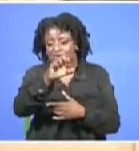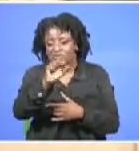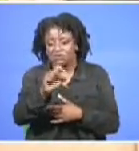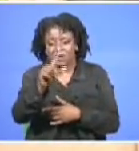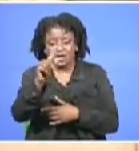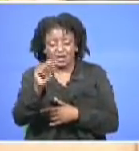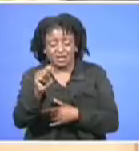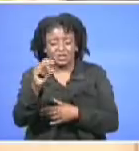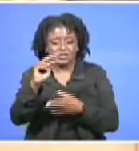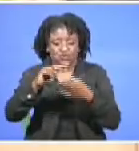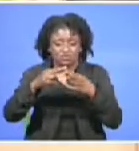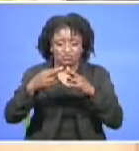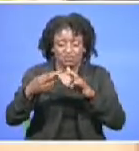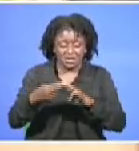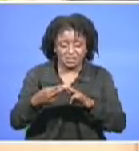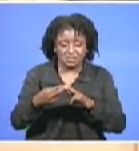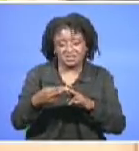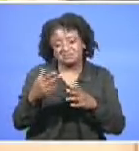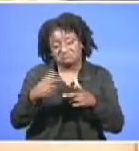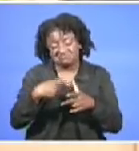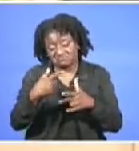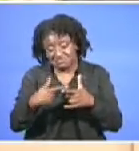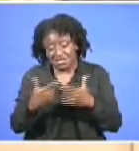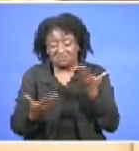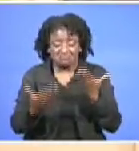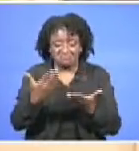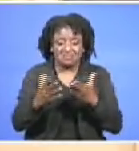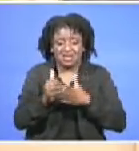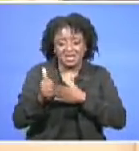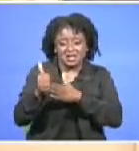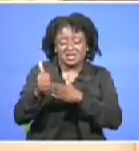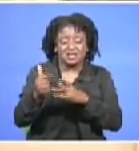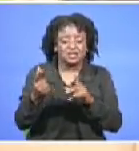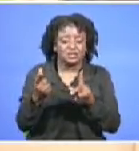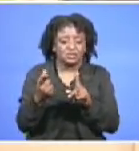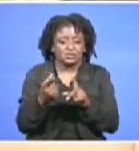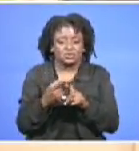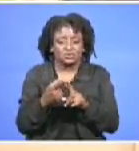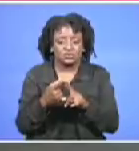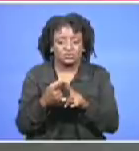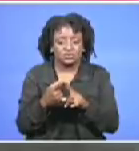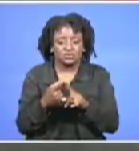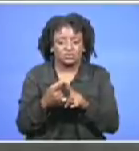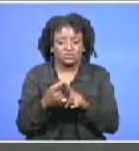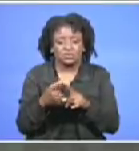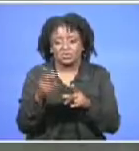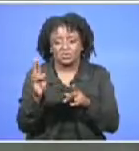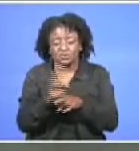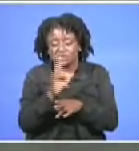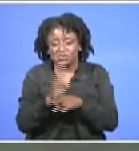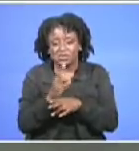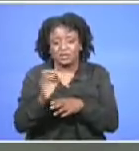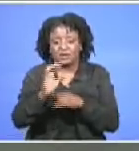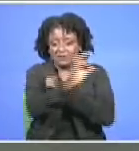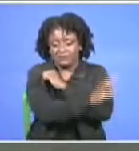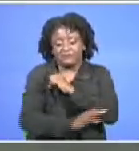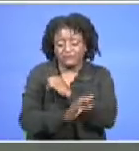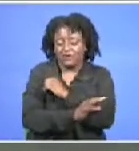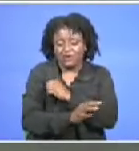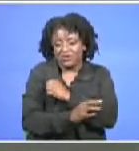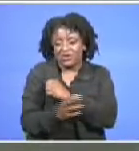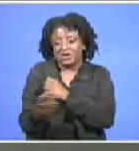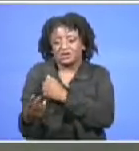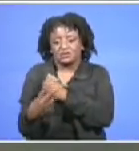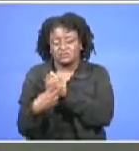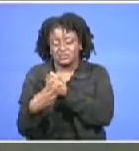Eventually, it could lead to runs on our foreign reserves. Minister Turnquest says